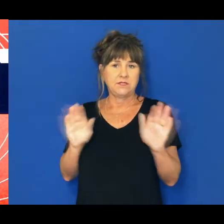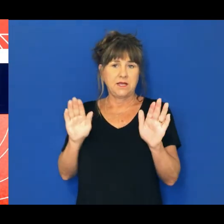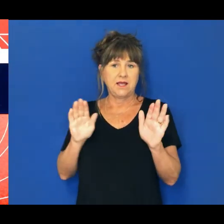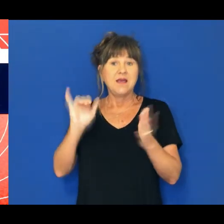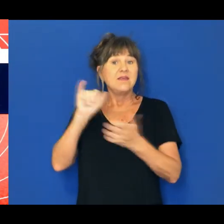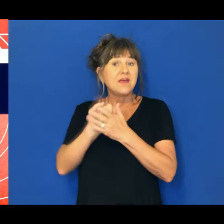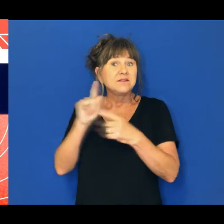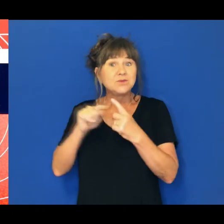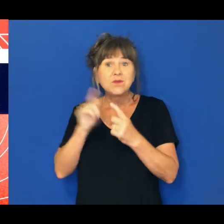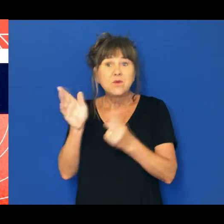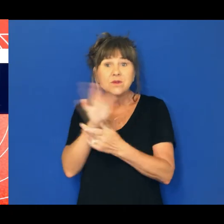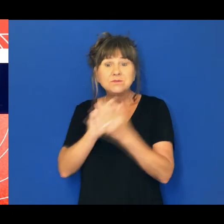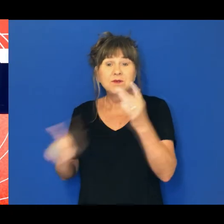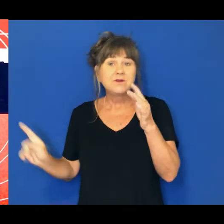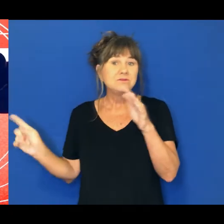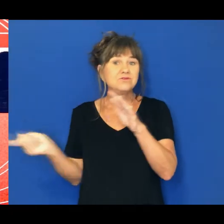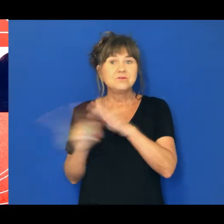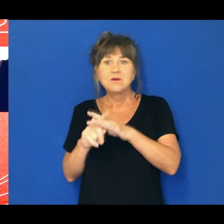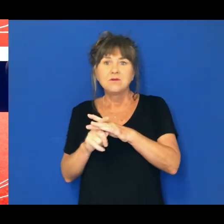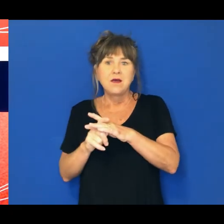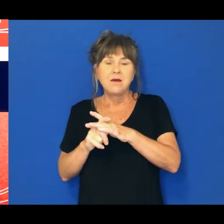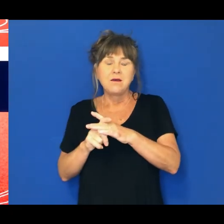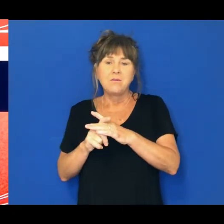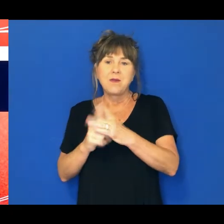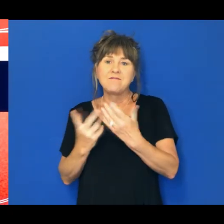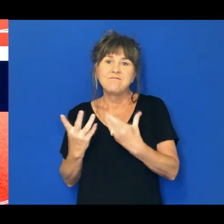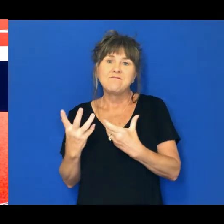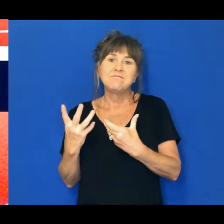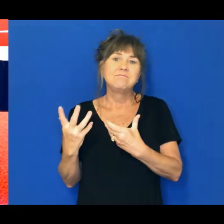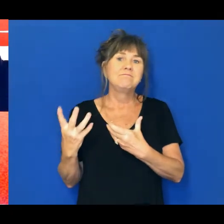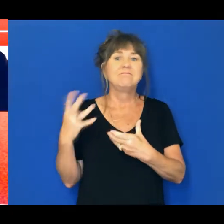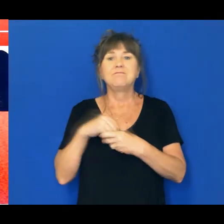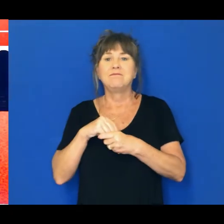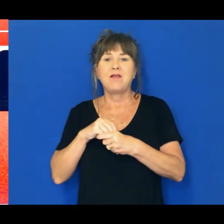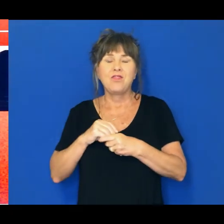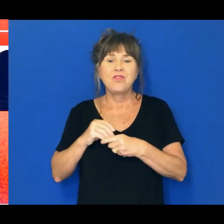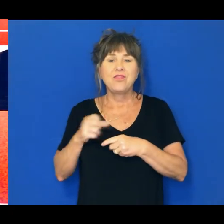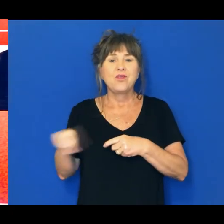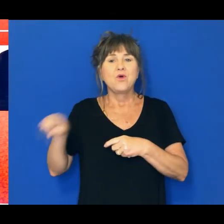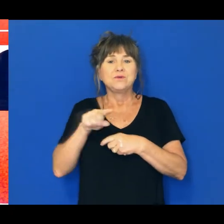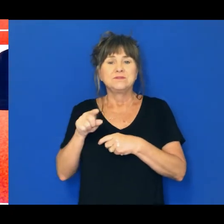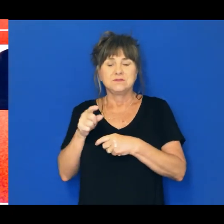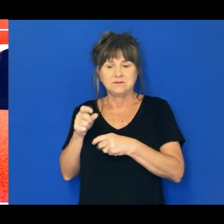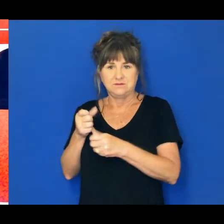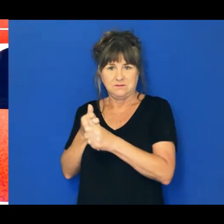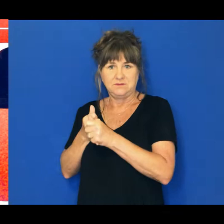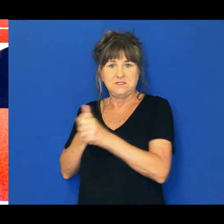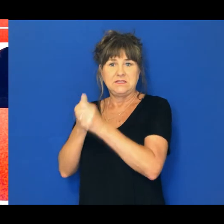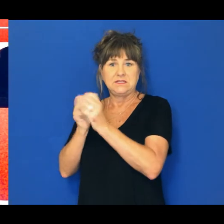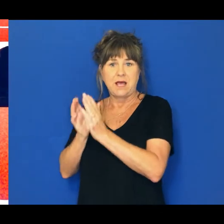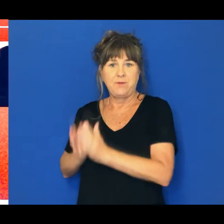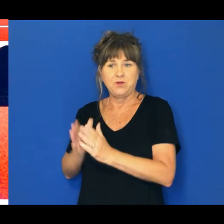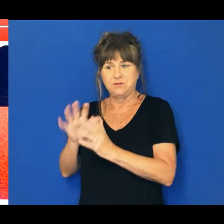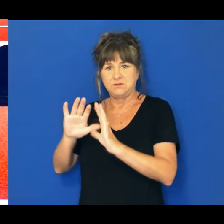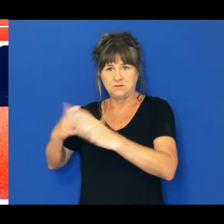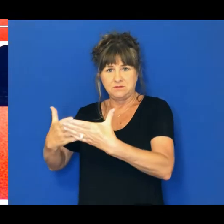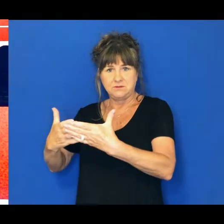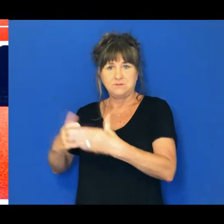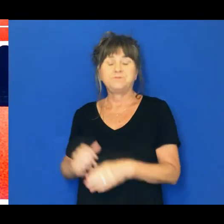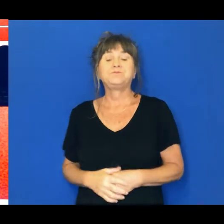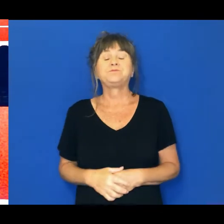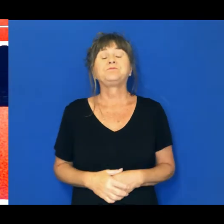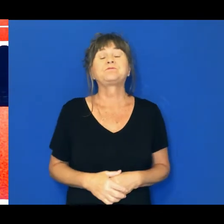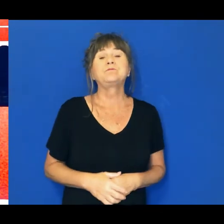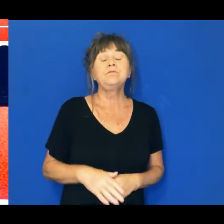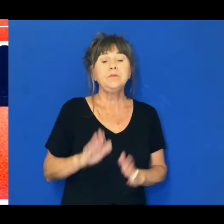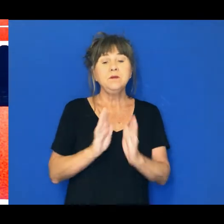those first disciples and filled them with power to go be a witness. So that's become the birth of the first church. It becomes the central